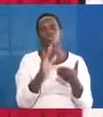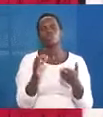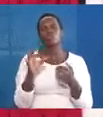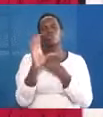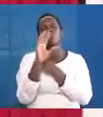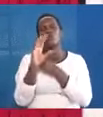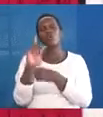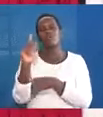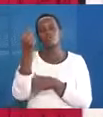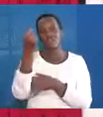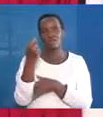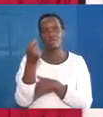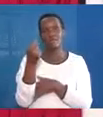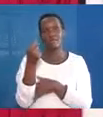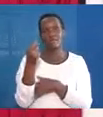of Kenyans.